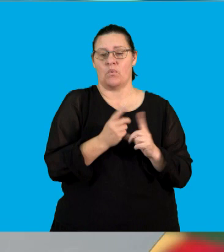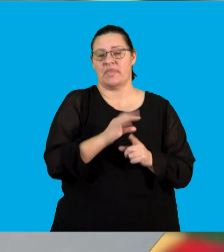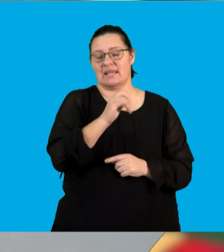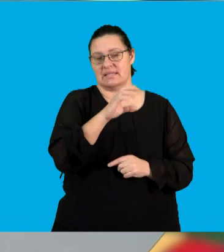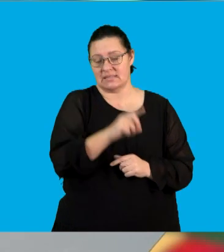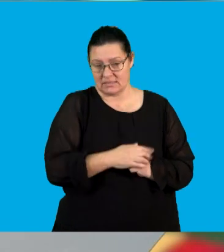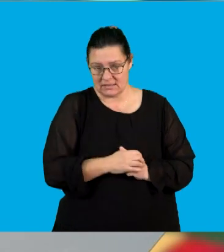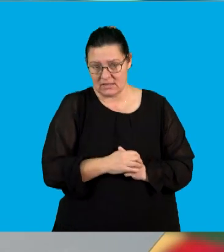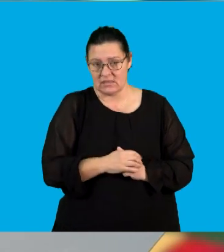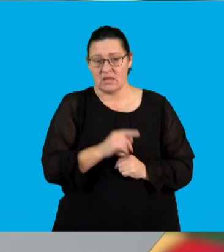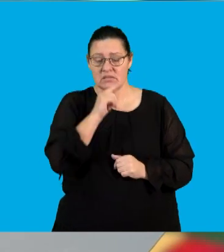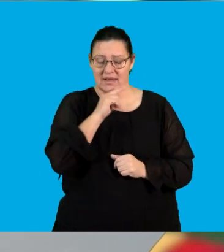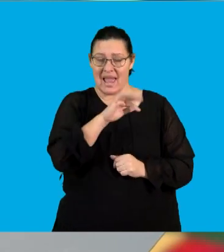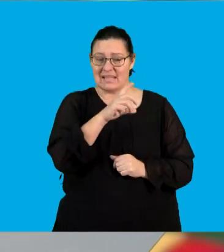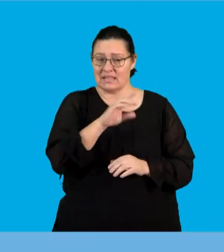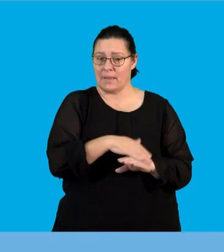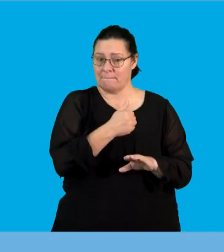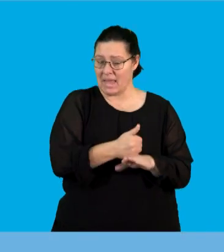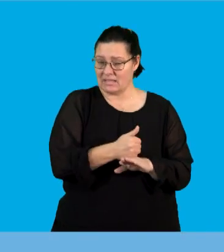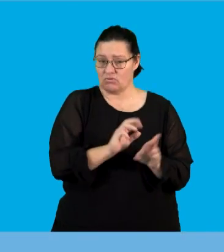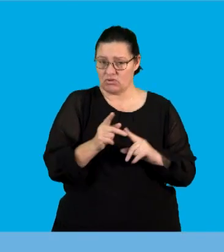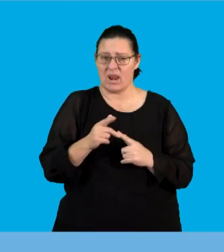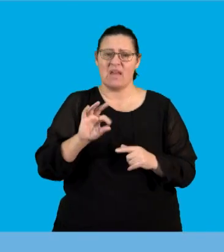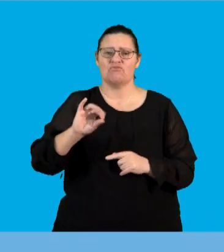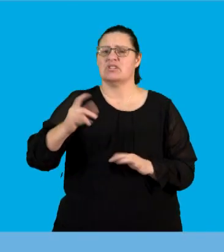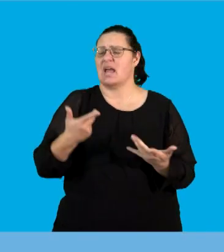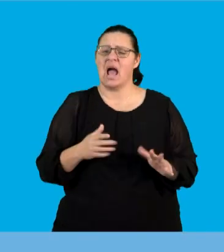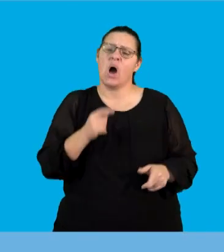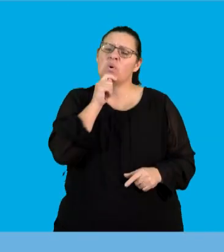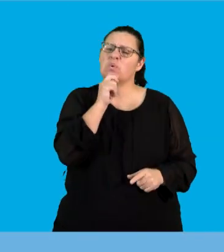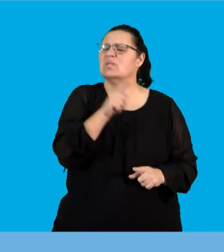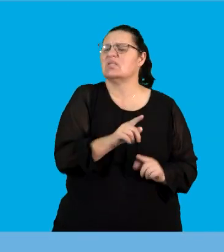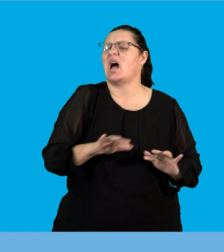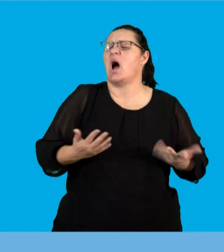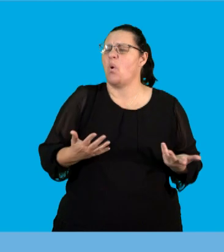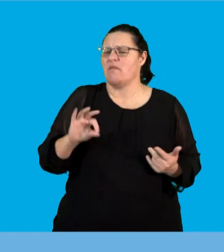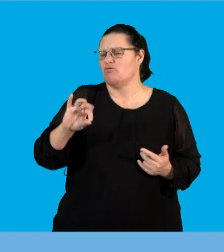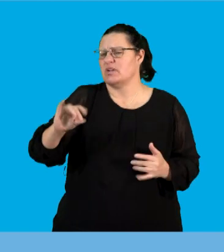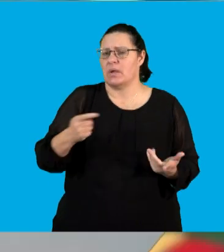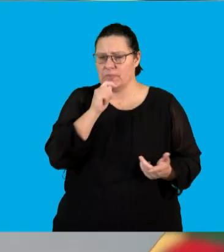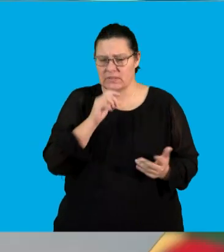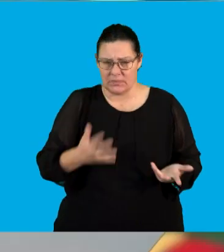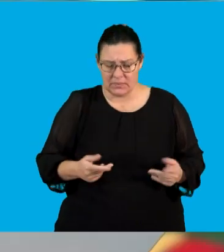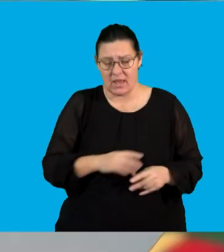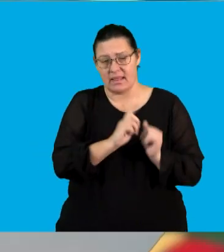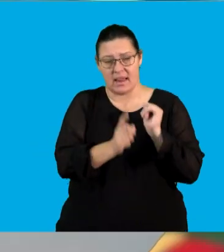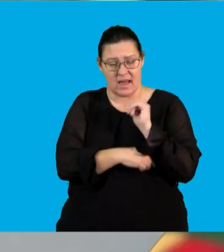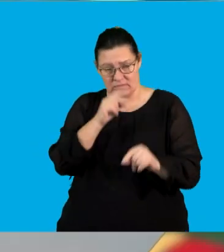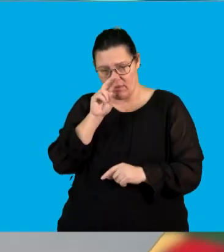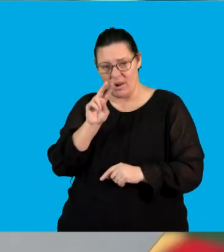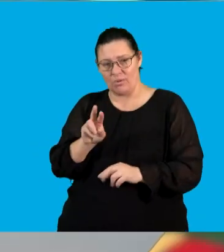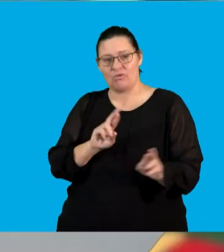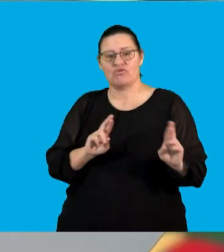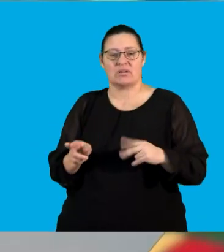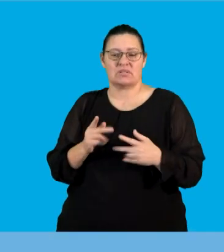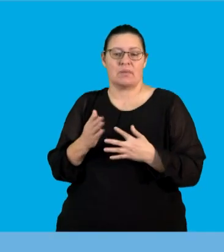We further looked at the applications of an acid-base reactions in our daily lives, that how do we use these reactions in our daily lives. And then lastly, we